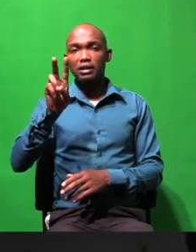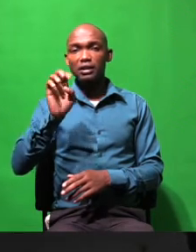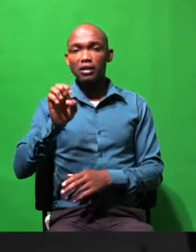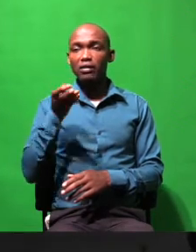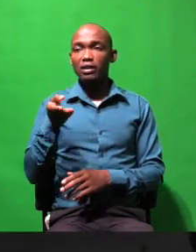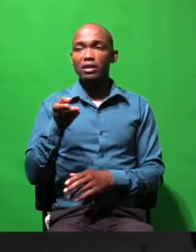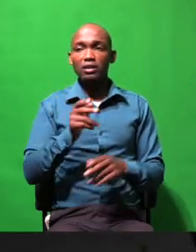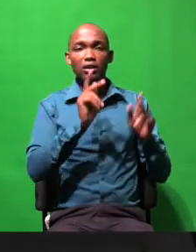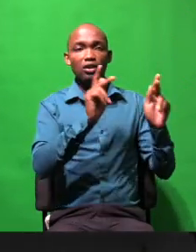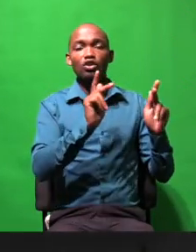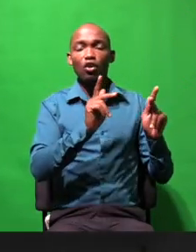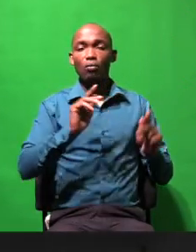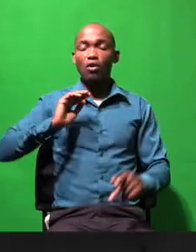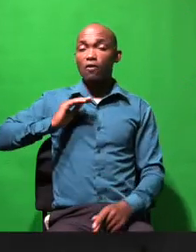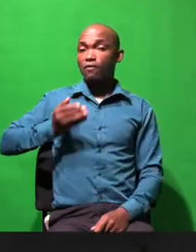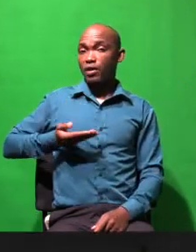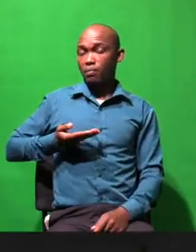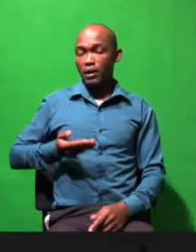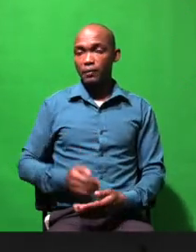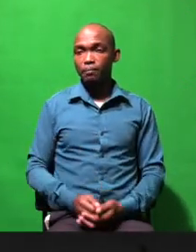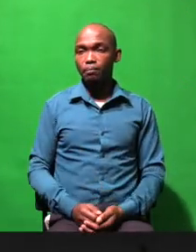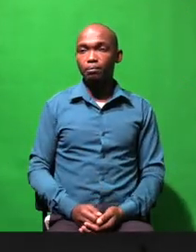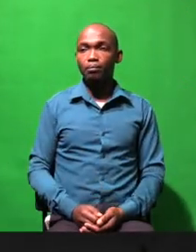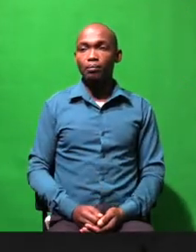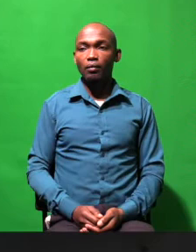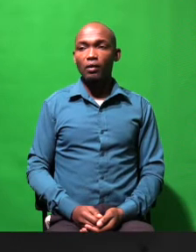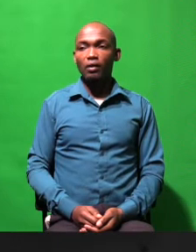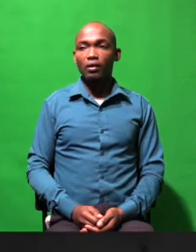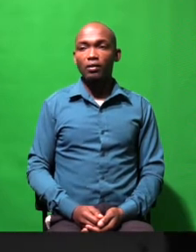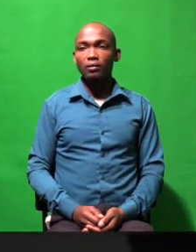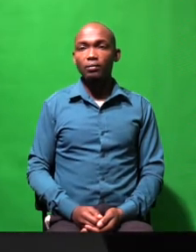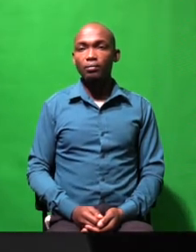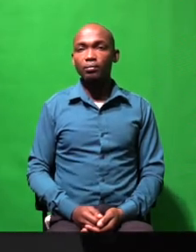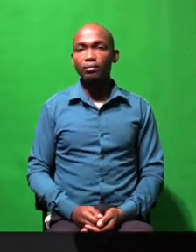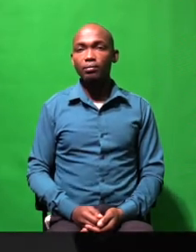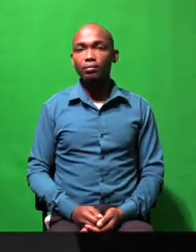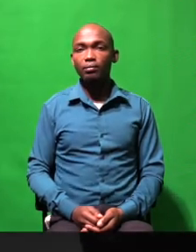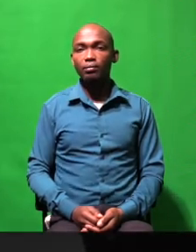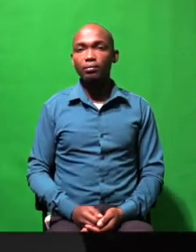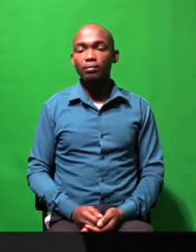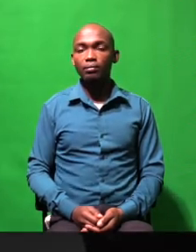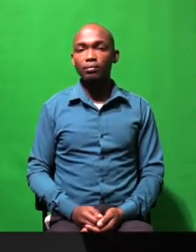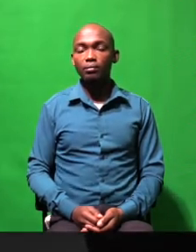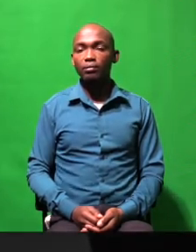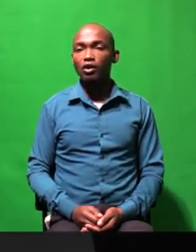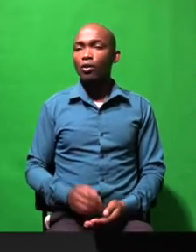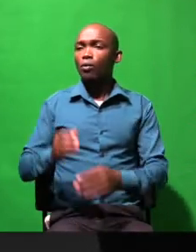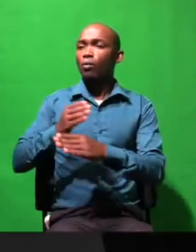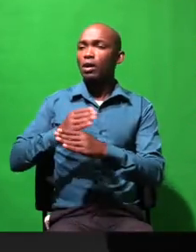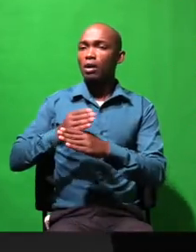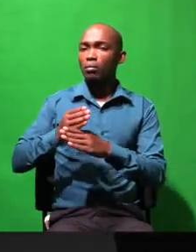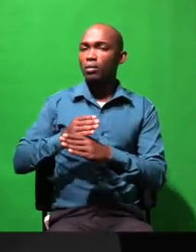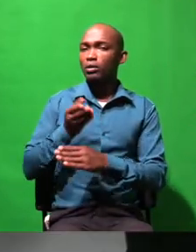normal female. This one will be a normal female. What about this